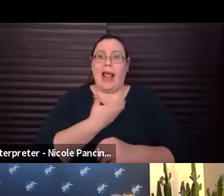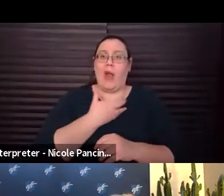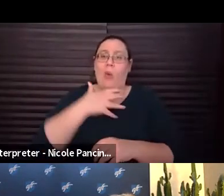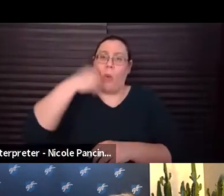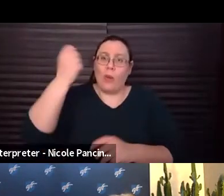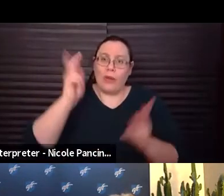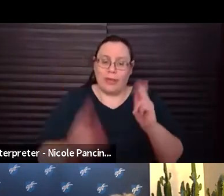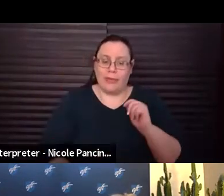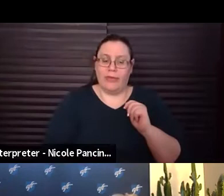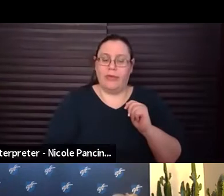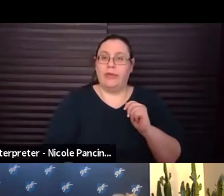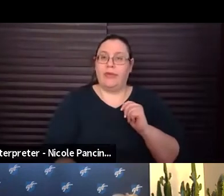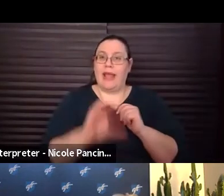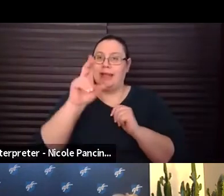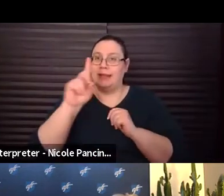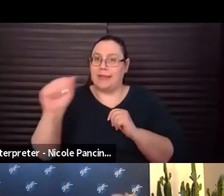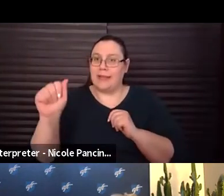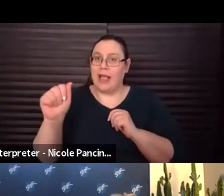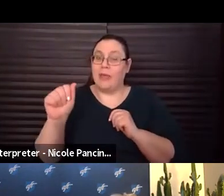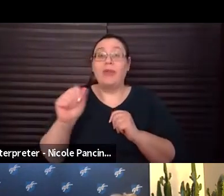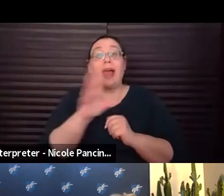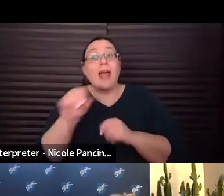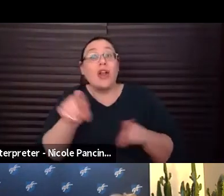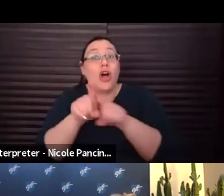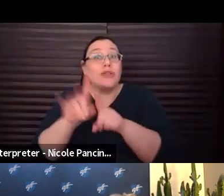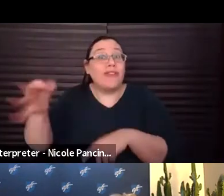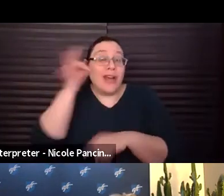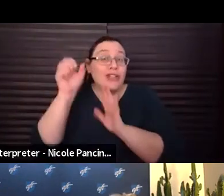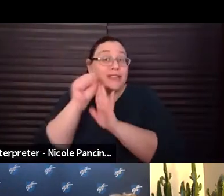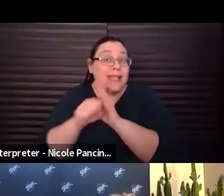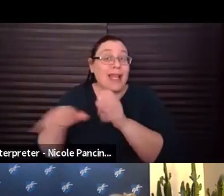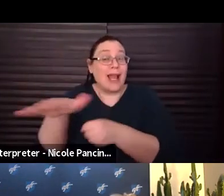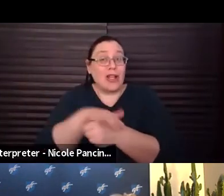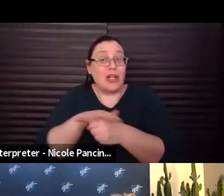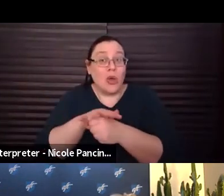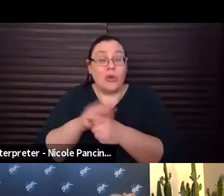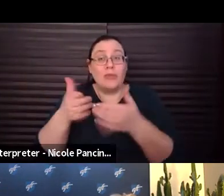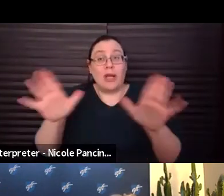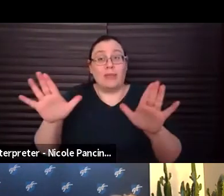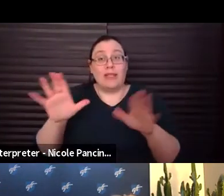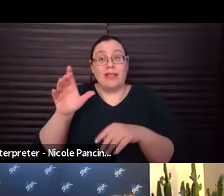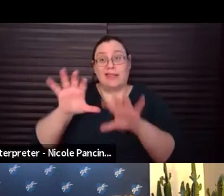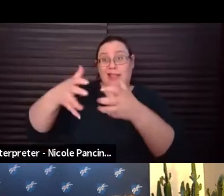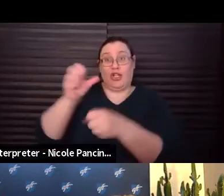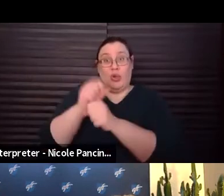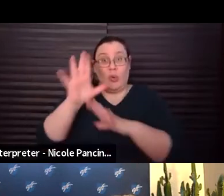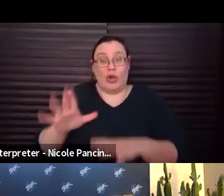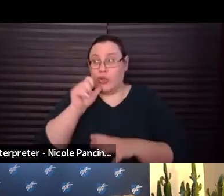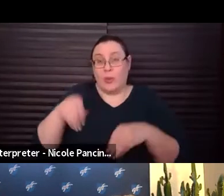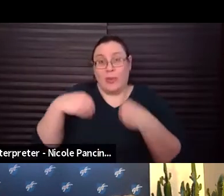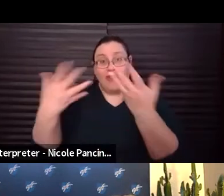and the disabled, right? Not to mention the federal, state, and local public sector workers who are providing